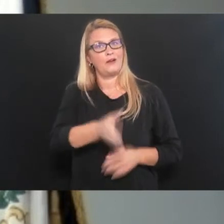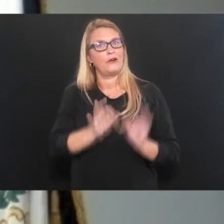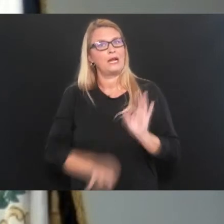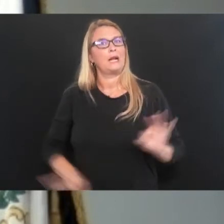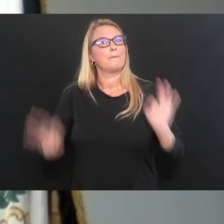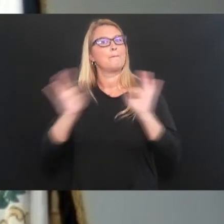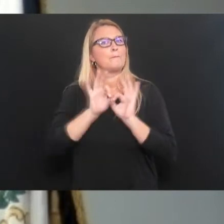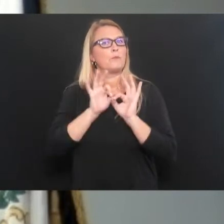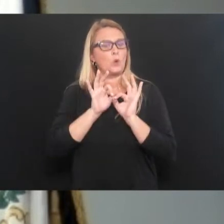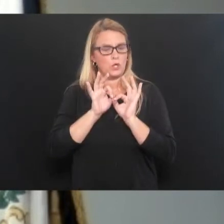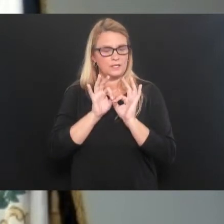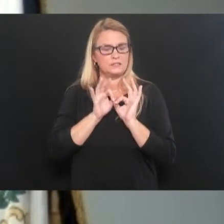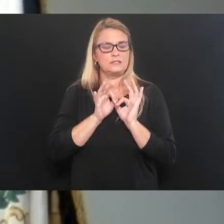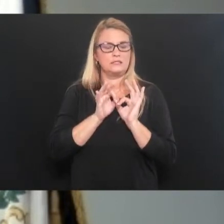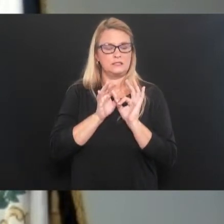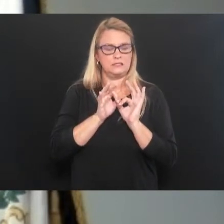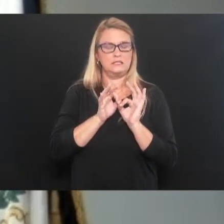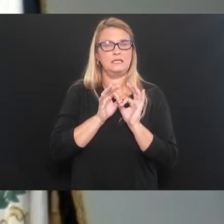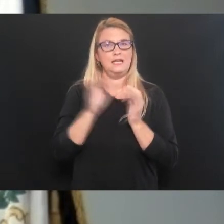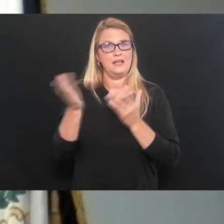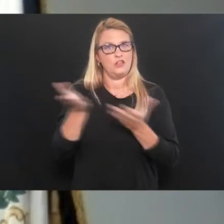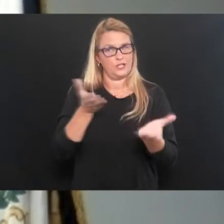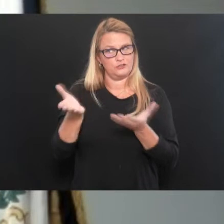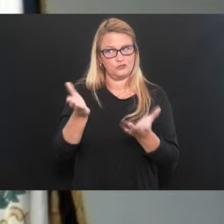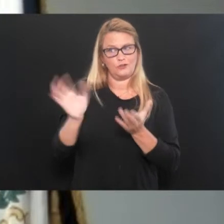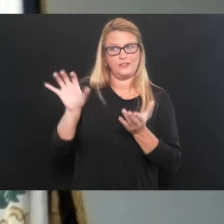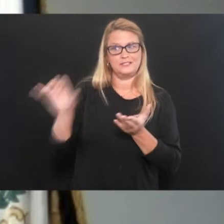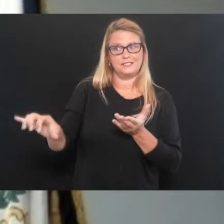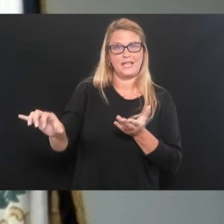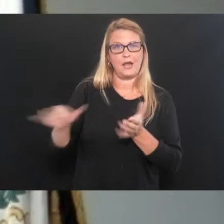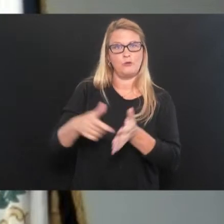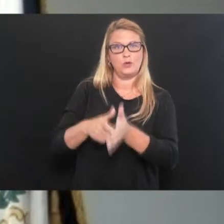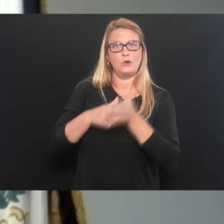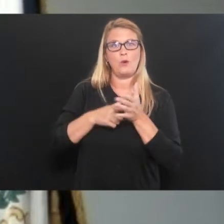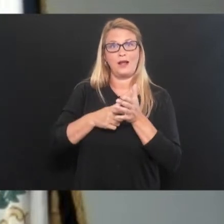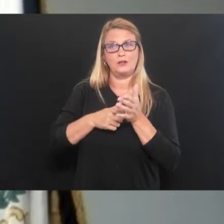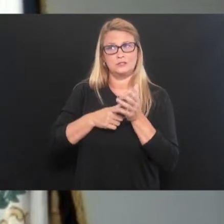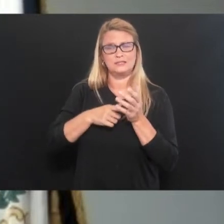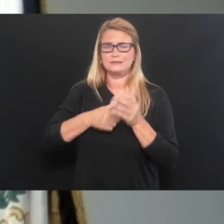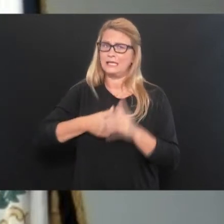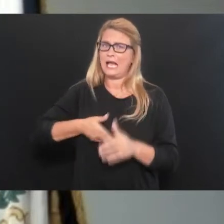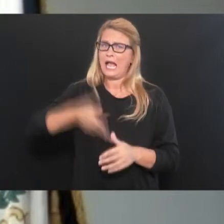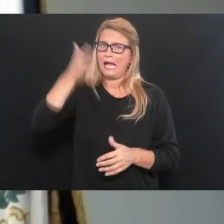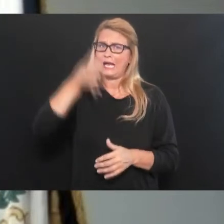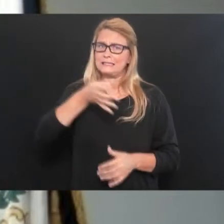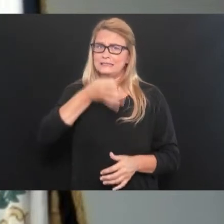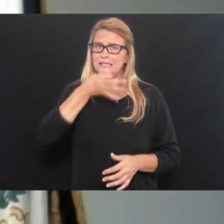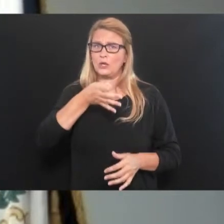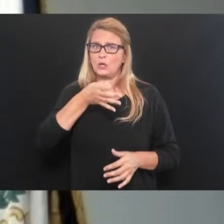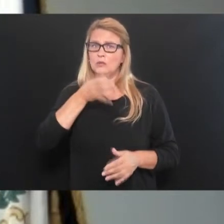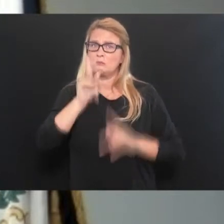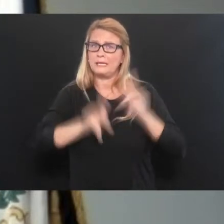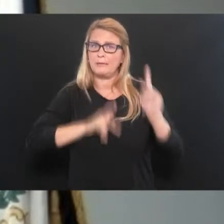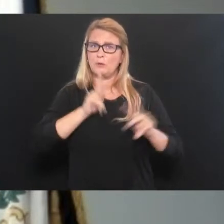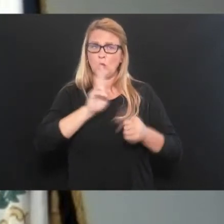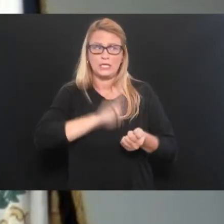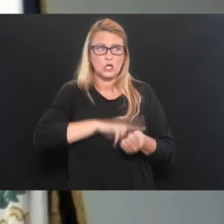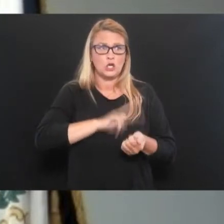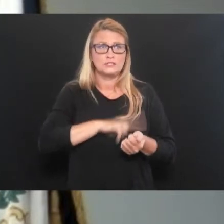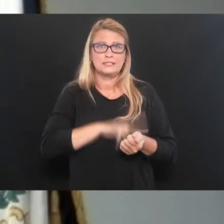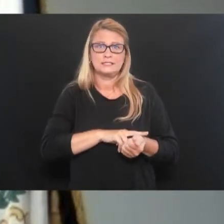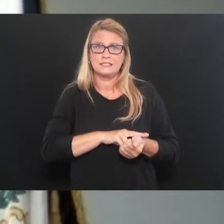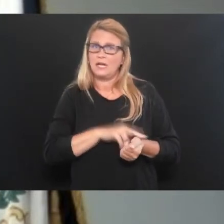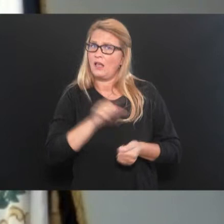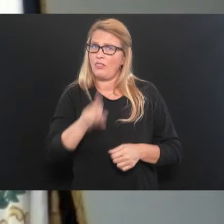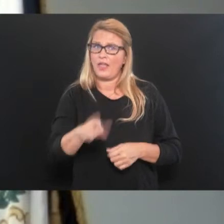individuals trained. This is a service that requires highly skilled individuals, nurses, that require staff around the clock to